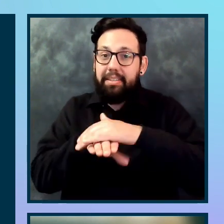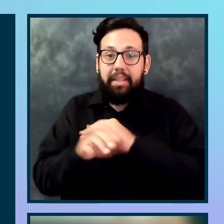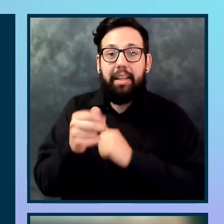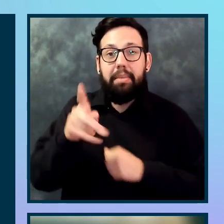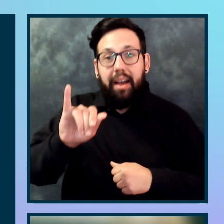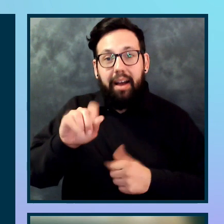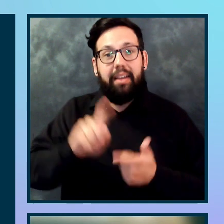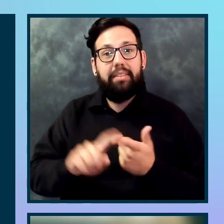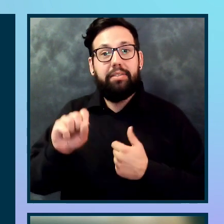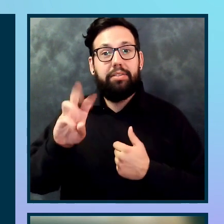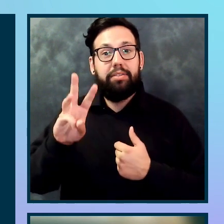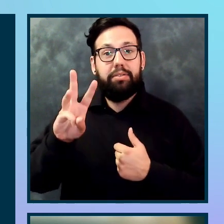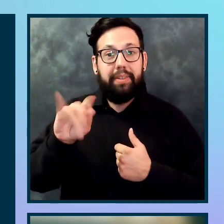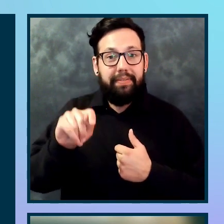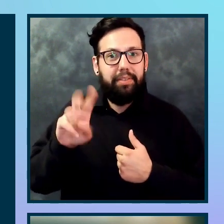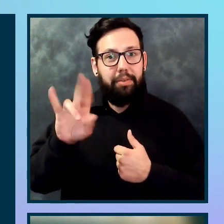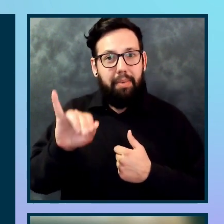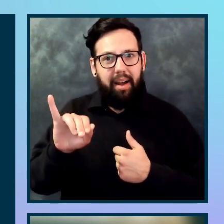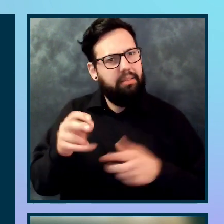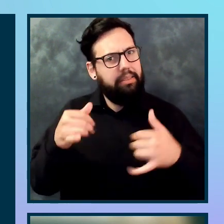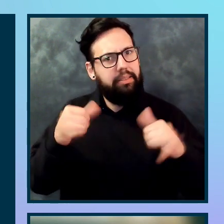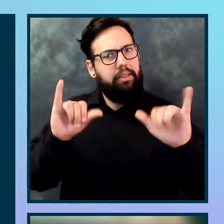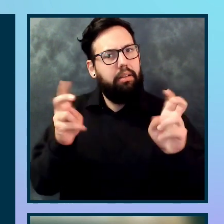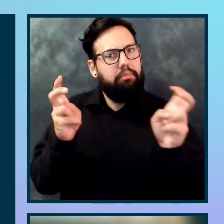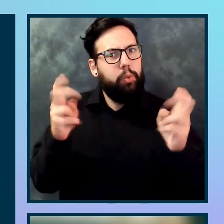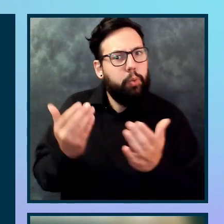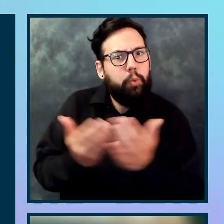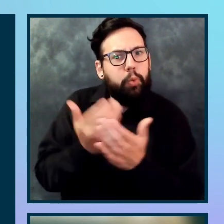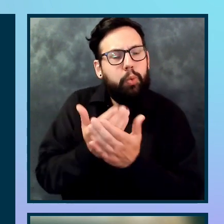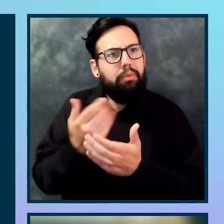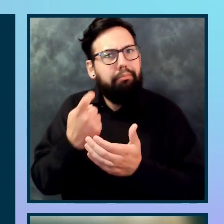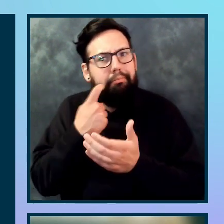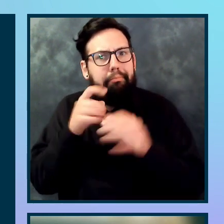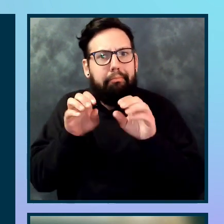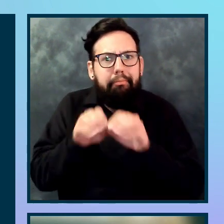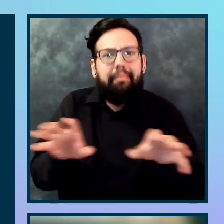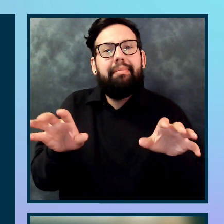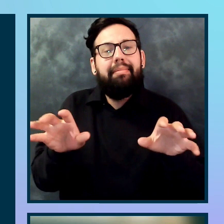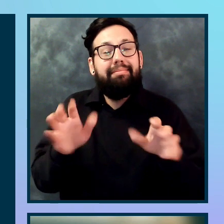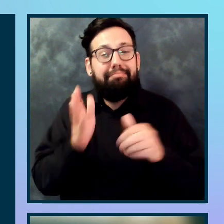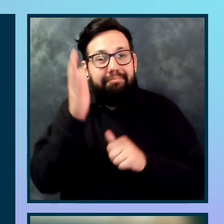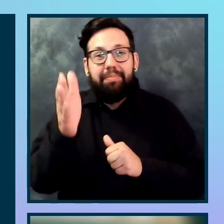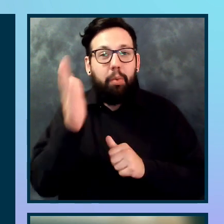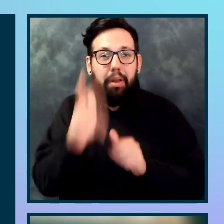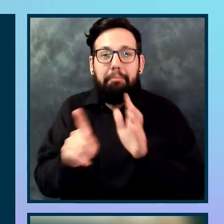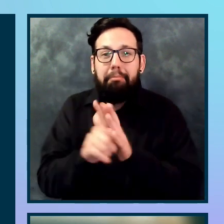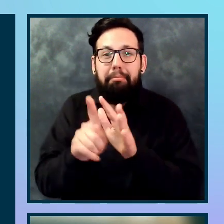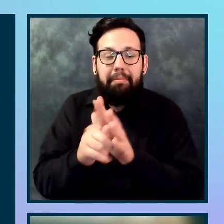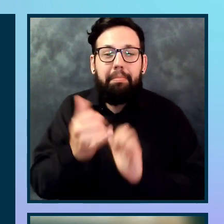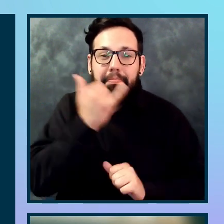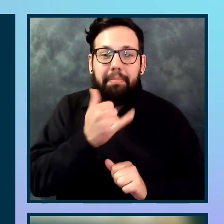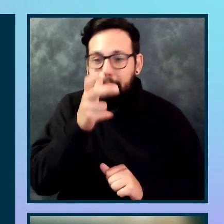they're still relatively young. So there's a bit more likelihood that there's going to be some bugs. In fact, I